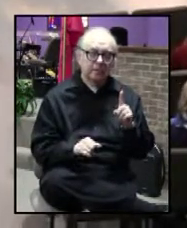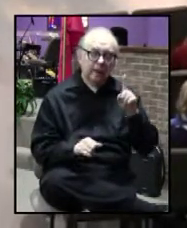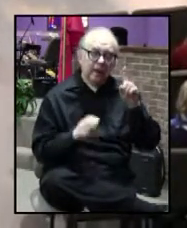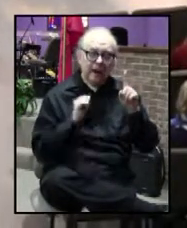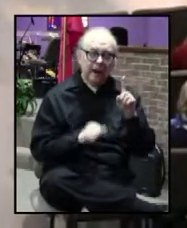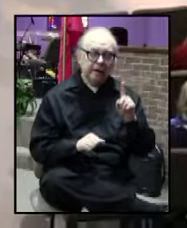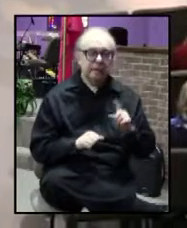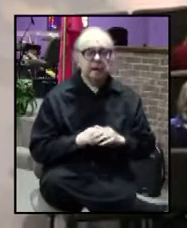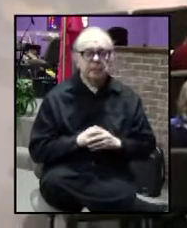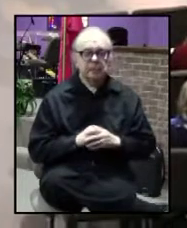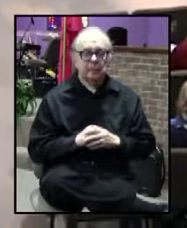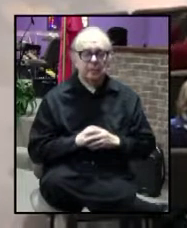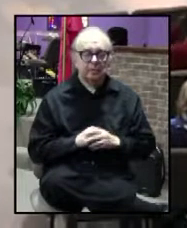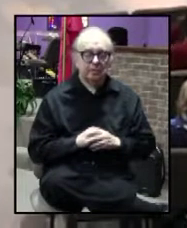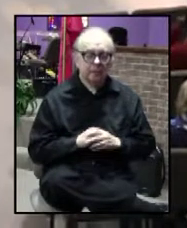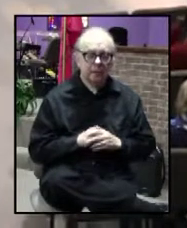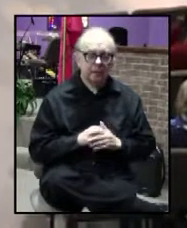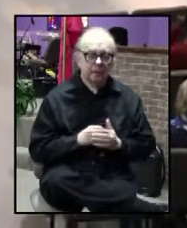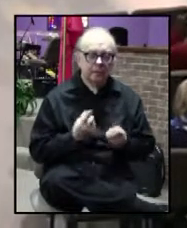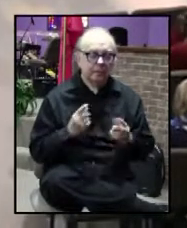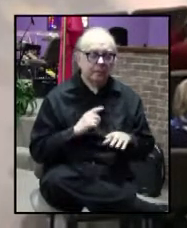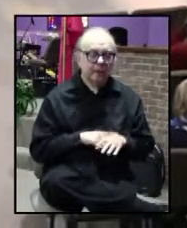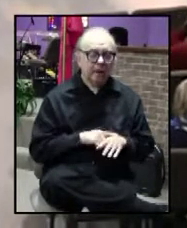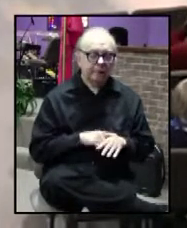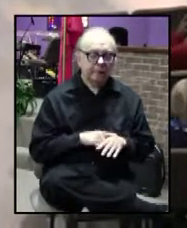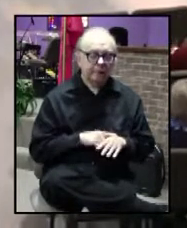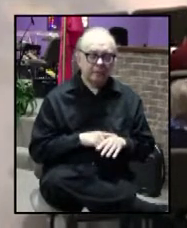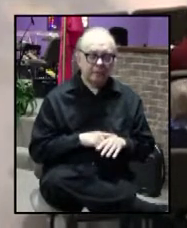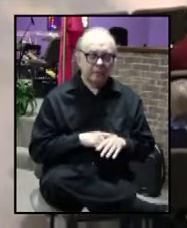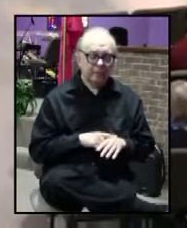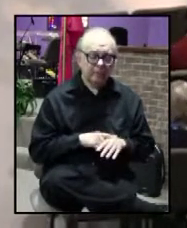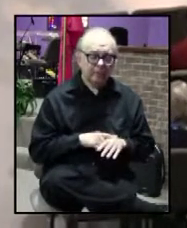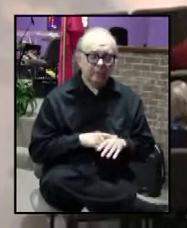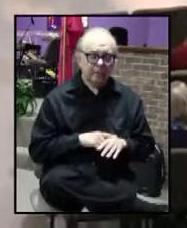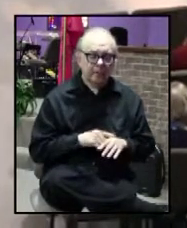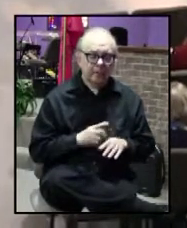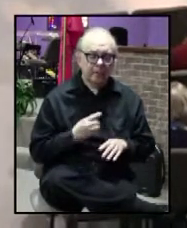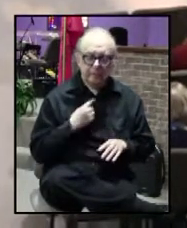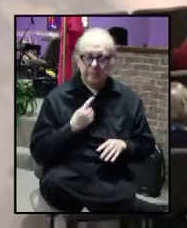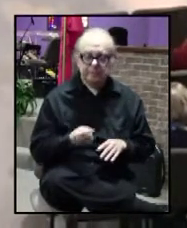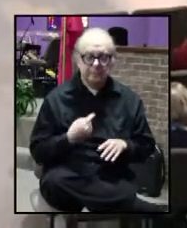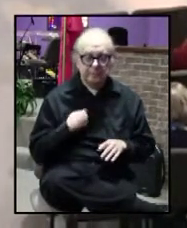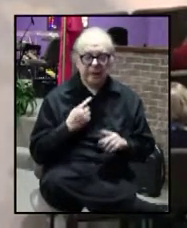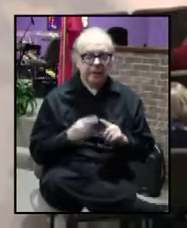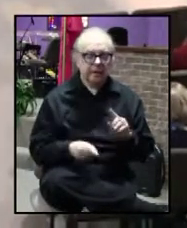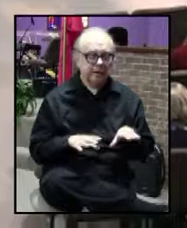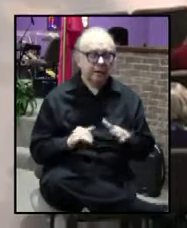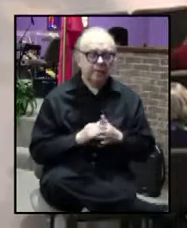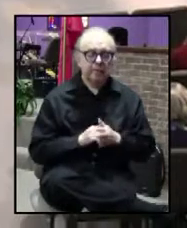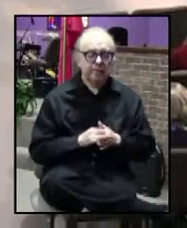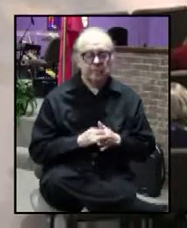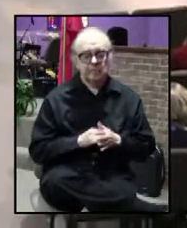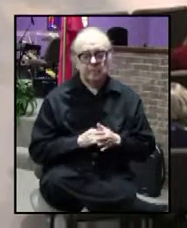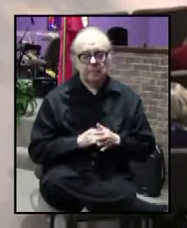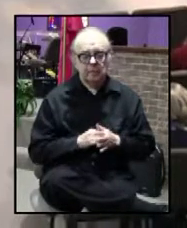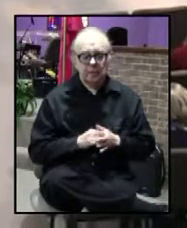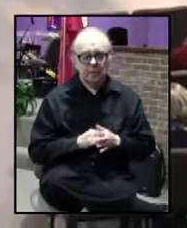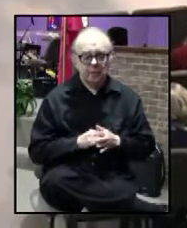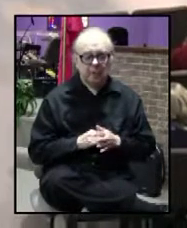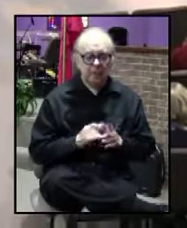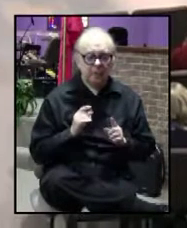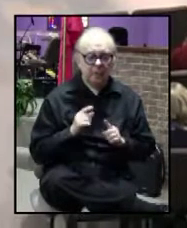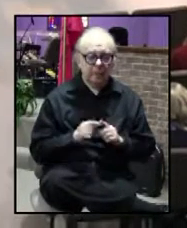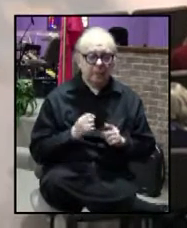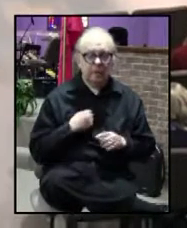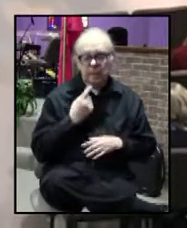can. There were a lot of times, ladies and gentlemen, I've been there and saying, I can't do this. Until I